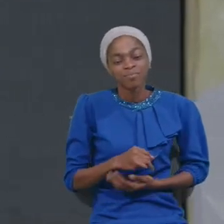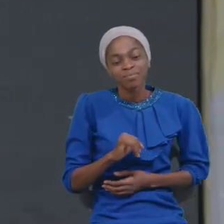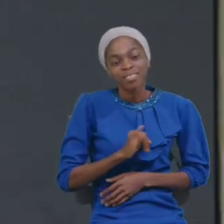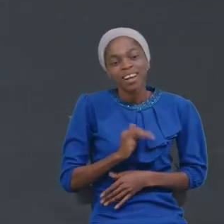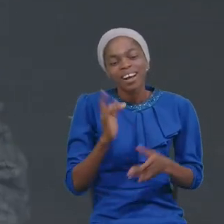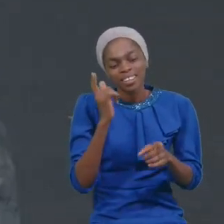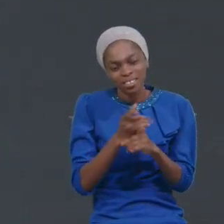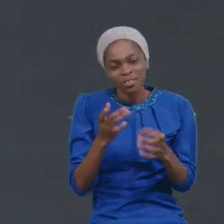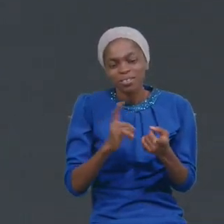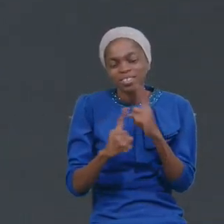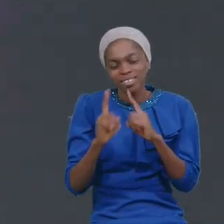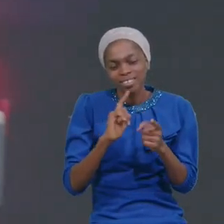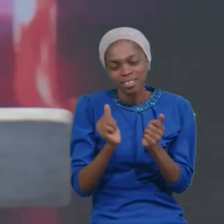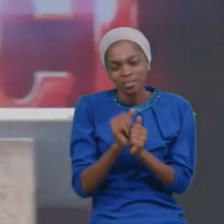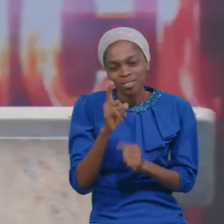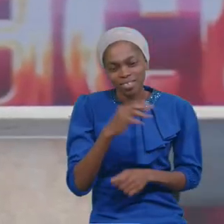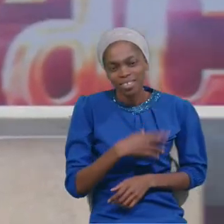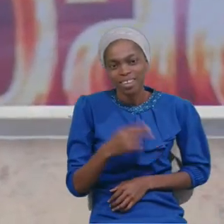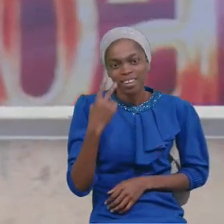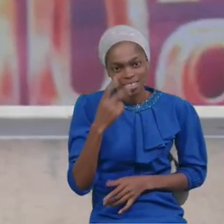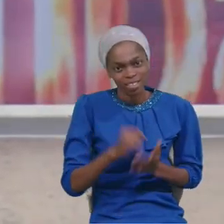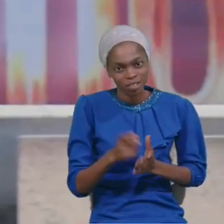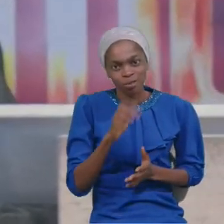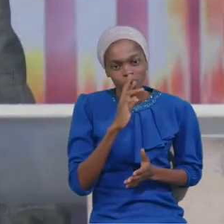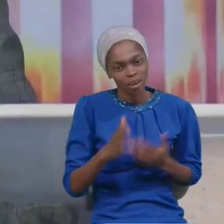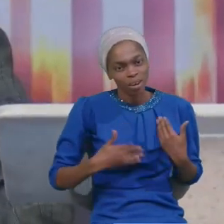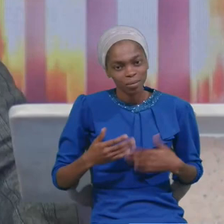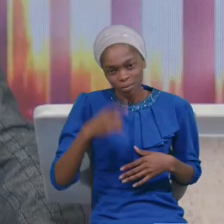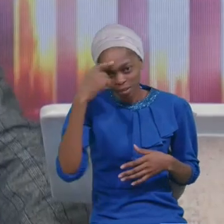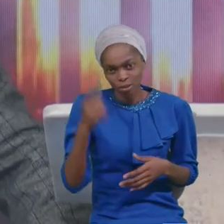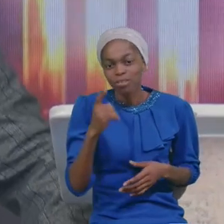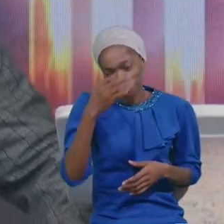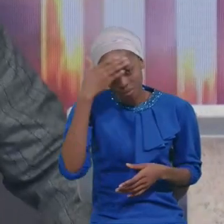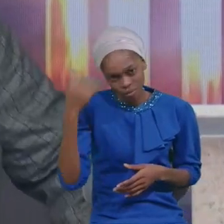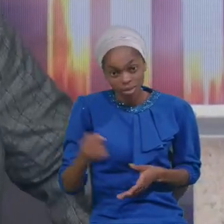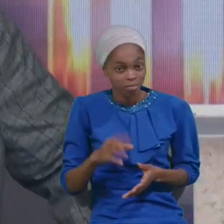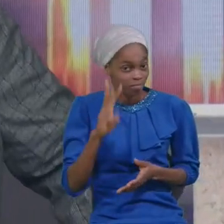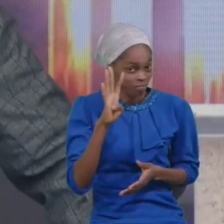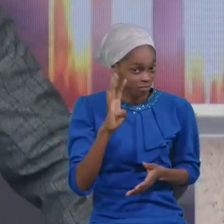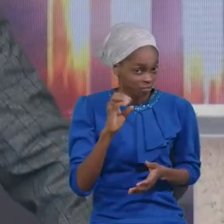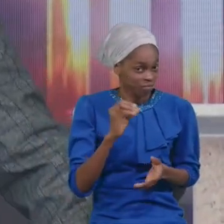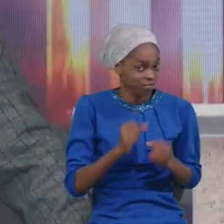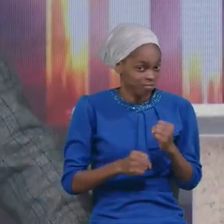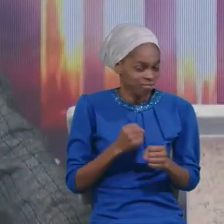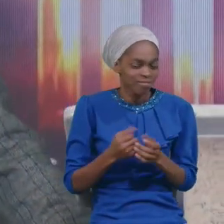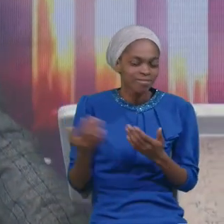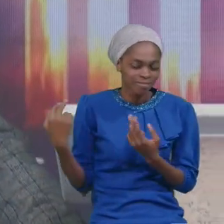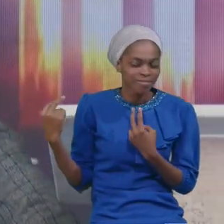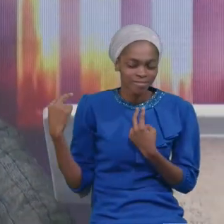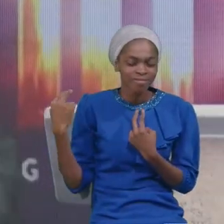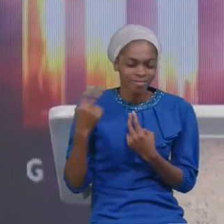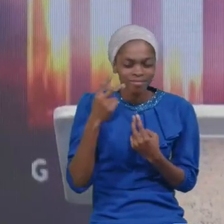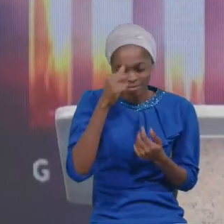40 years ago, look at what you did. And he thinks that you just deflate your